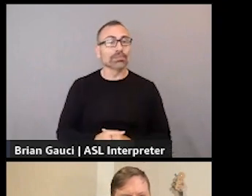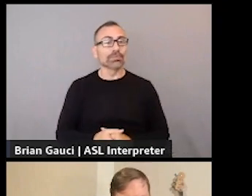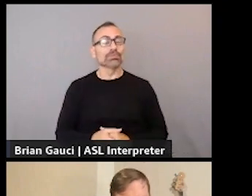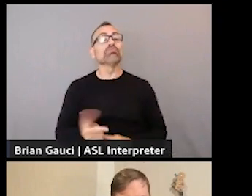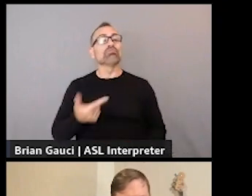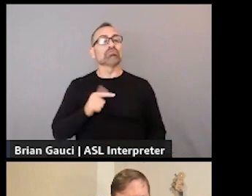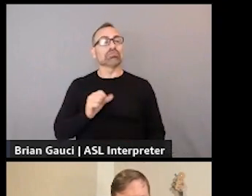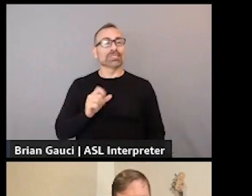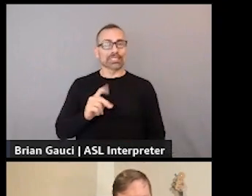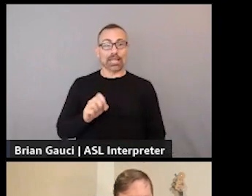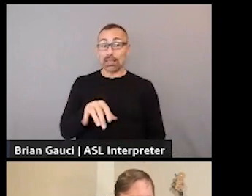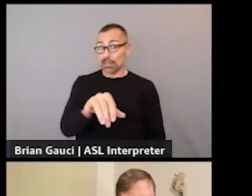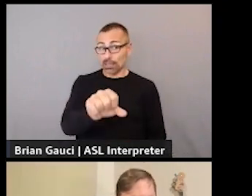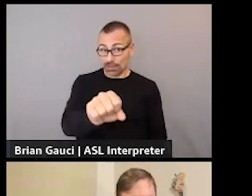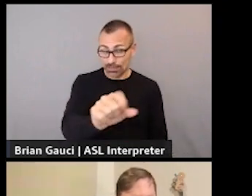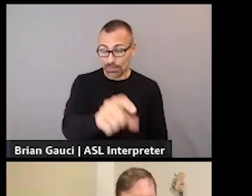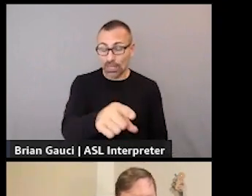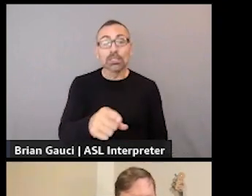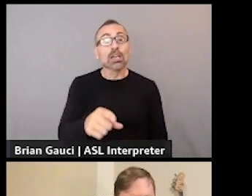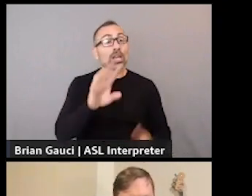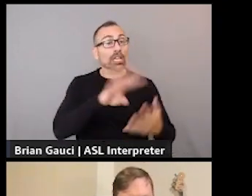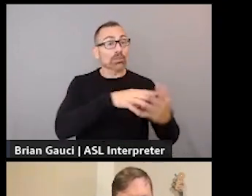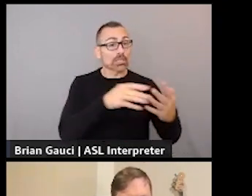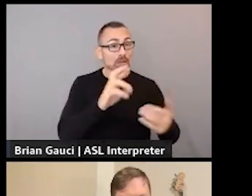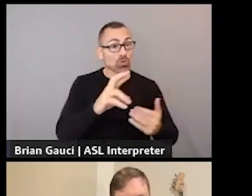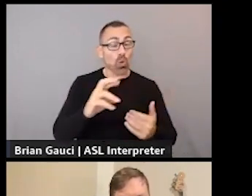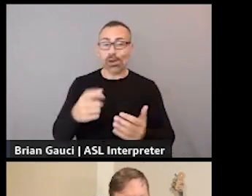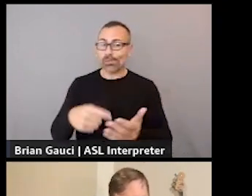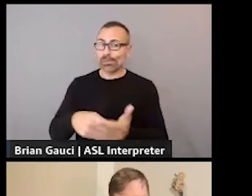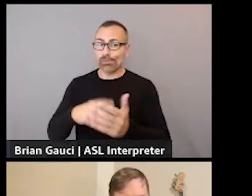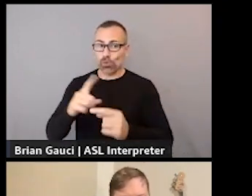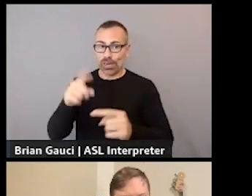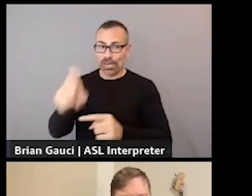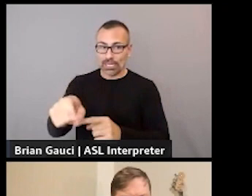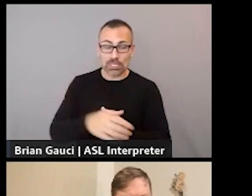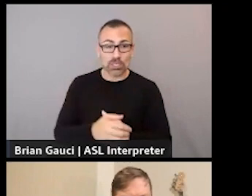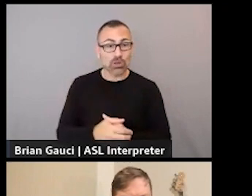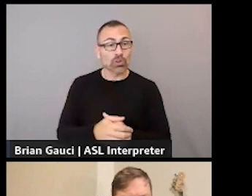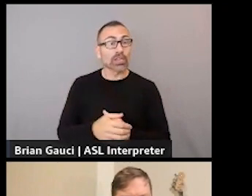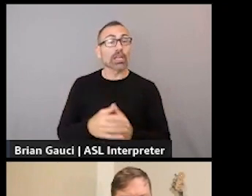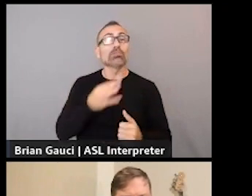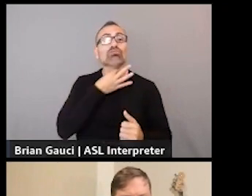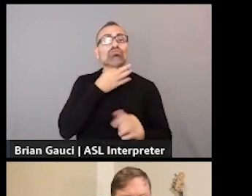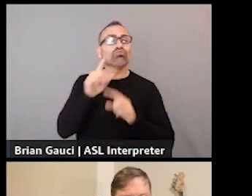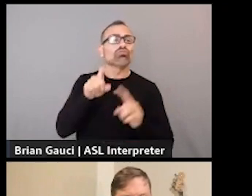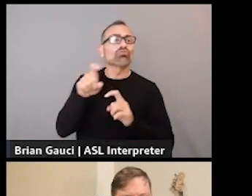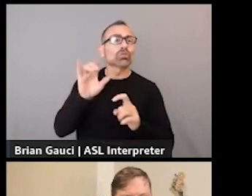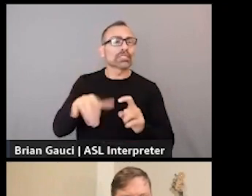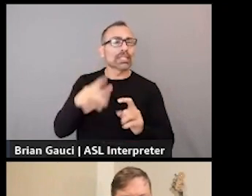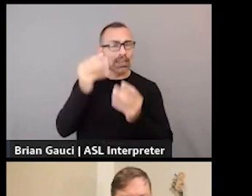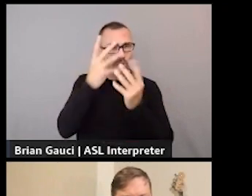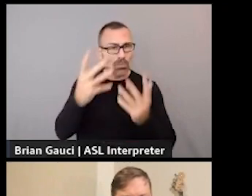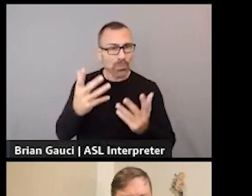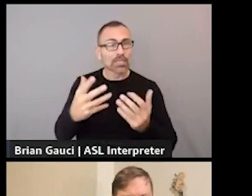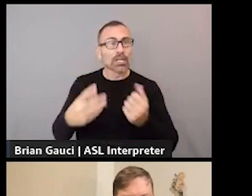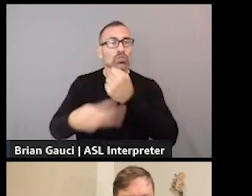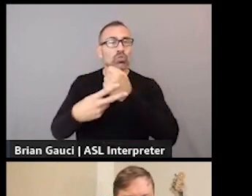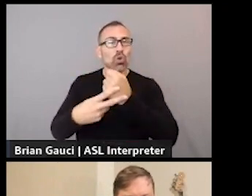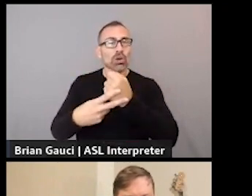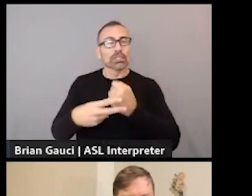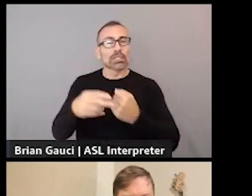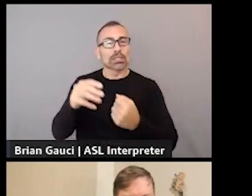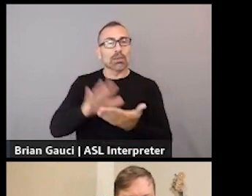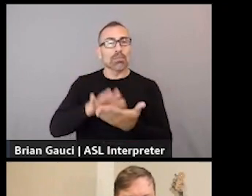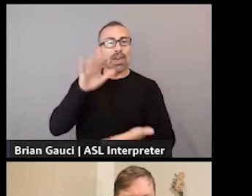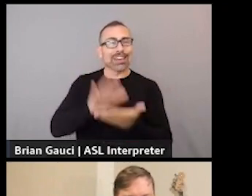demand, and you can query to extract that schema information, and then it stores the metadata. And also, Todd, I'm so glad that you also talk with